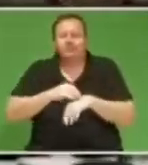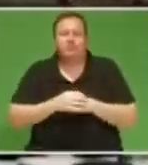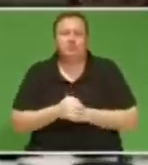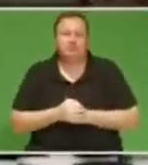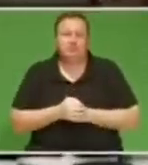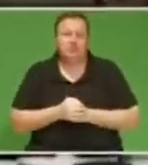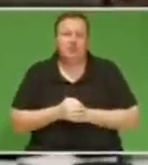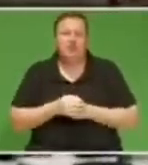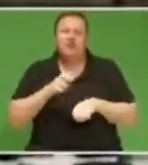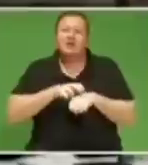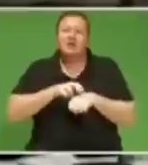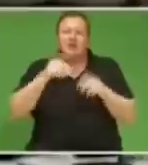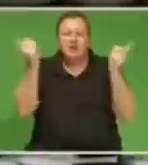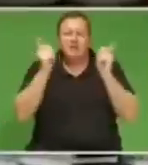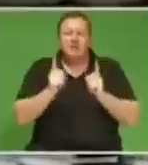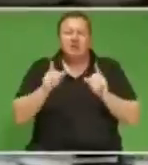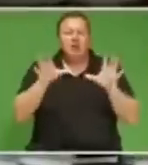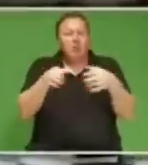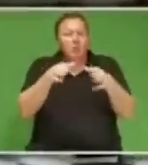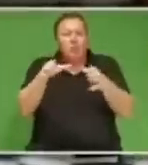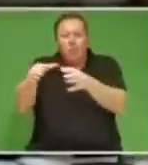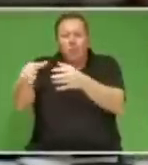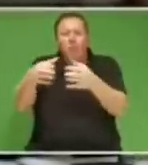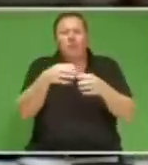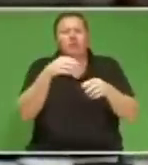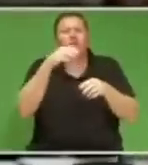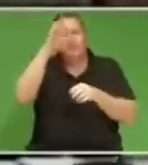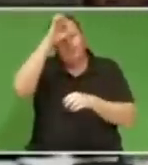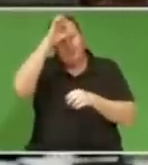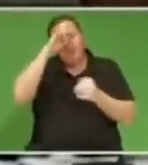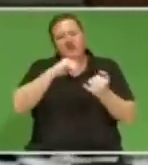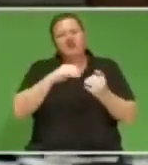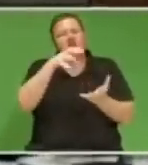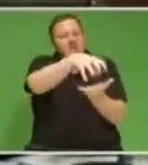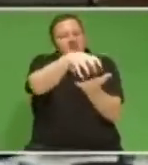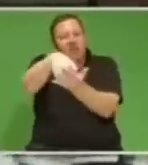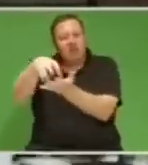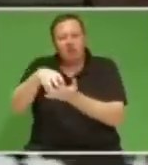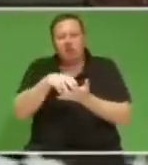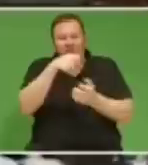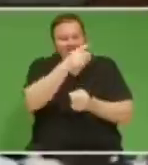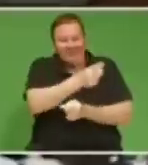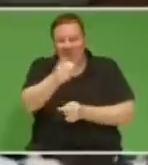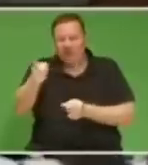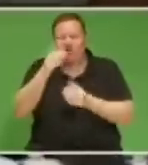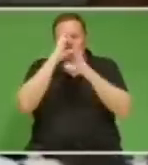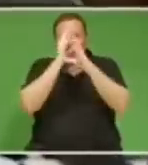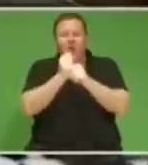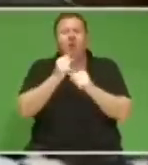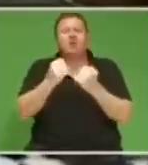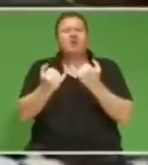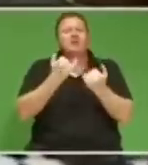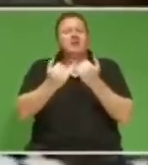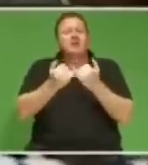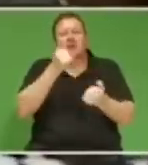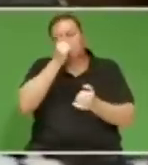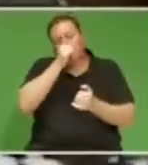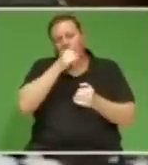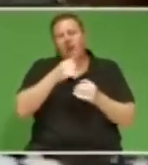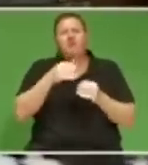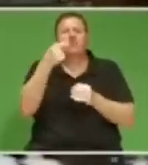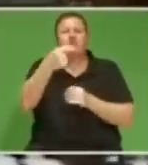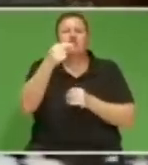a specialized and empowered unit in each and every police station to focus on sexual crimes and